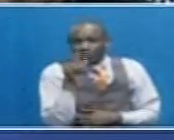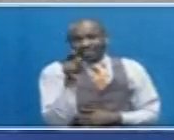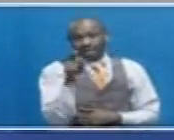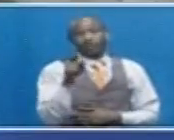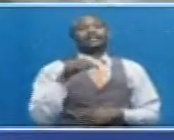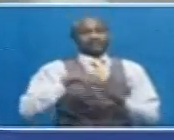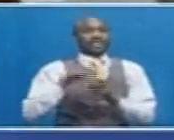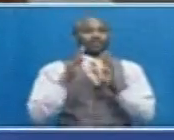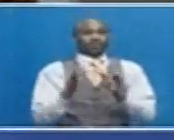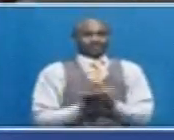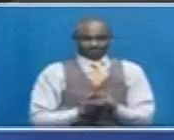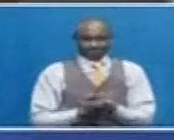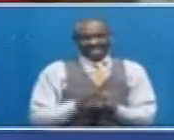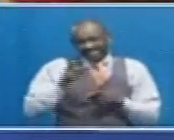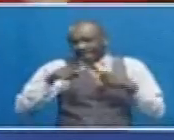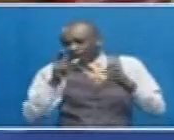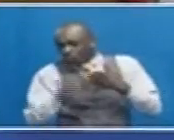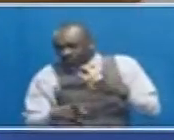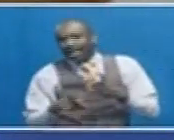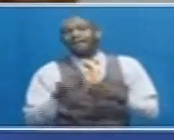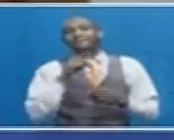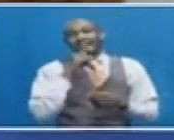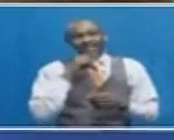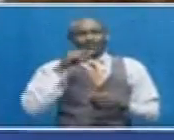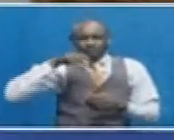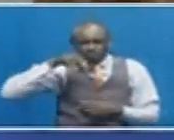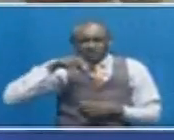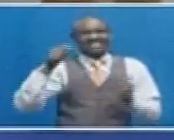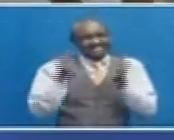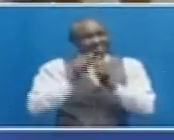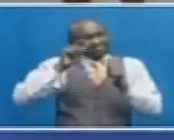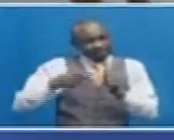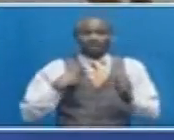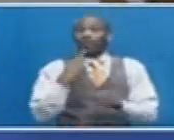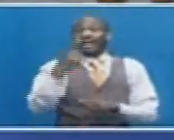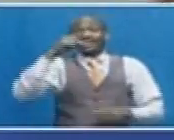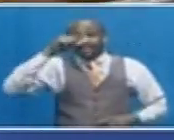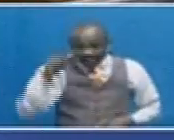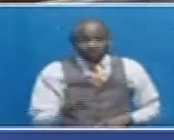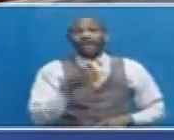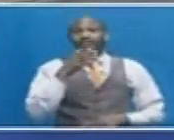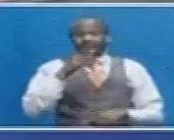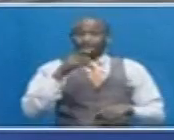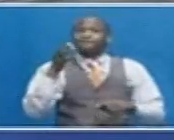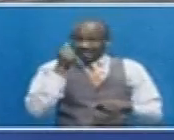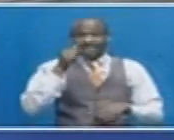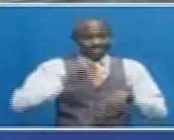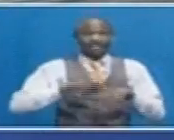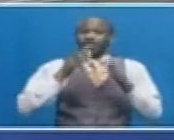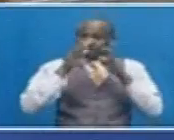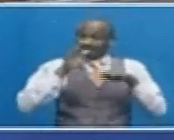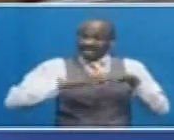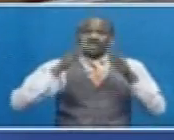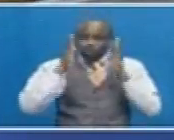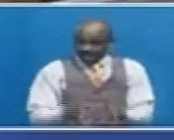and urine. This allows man's best friend to smell 10,000 to 100,000 times better than any human.